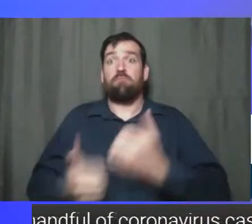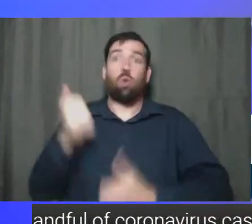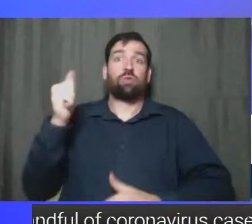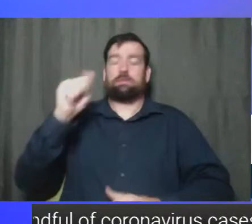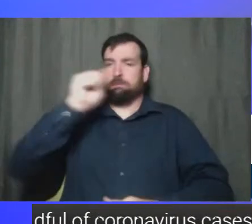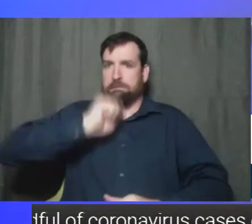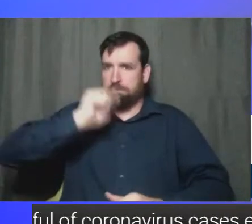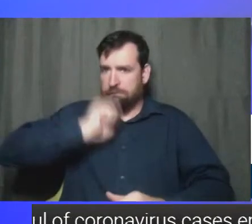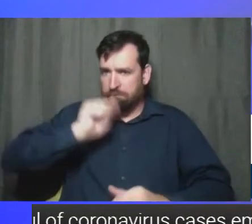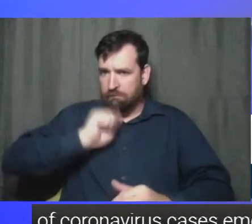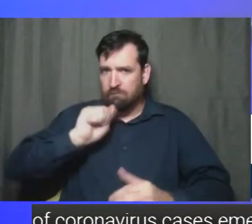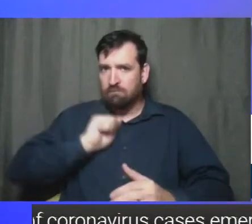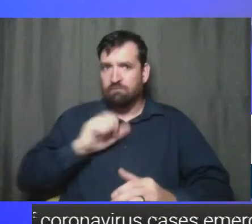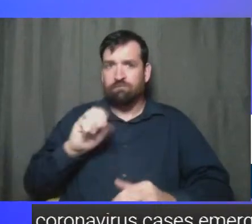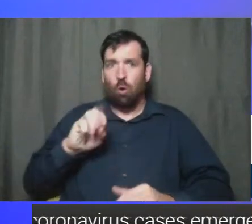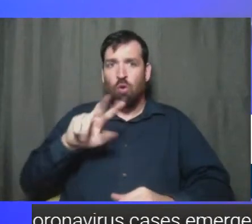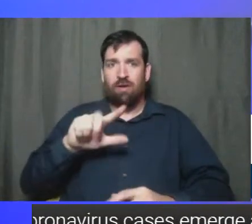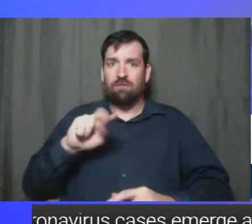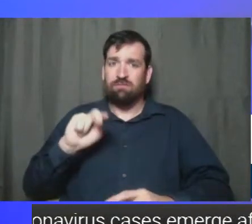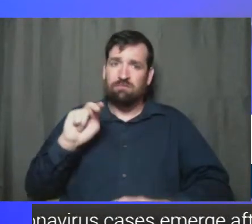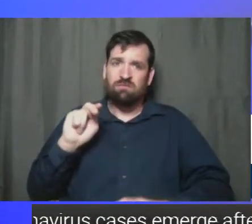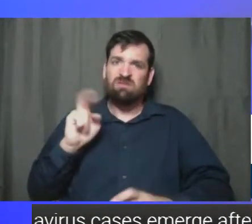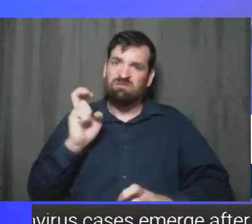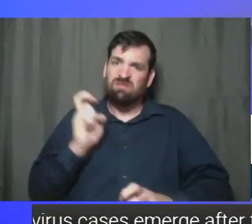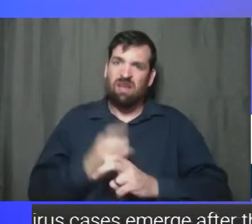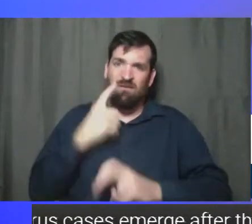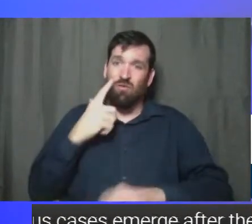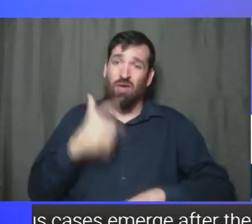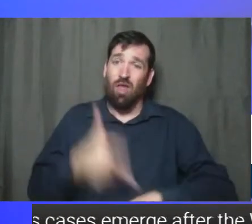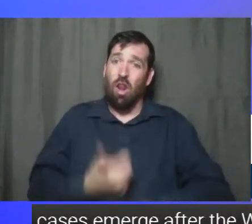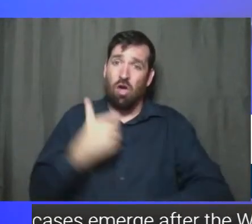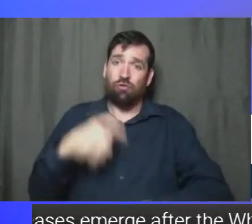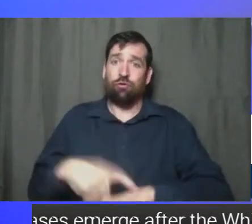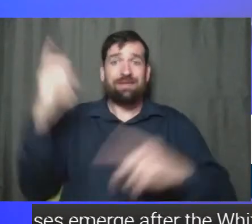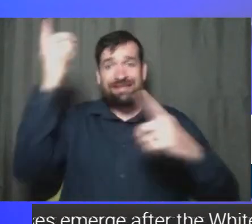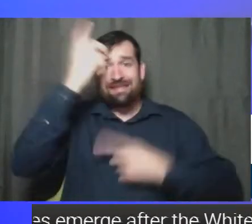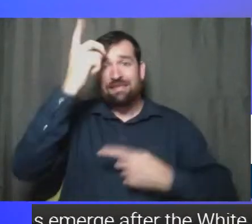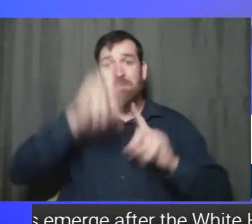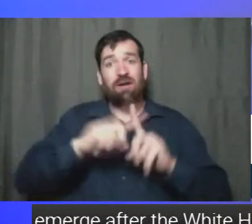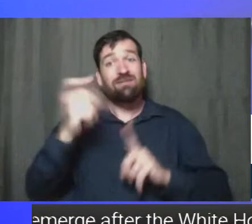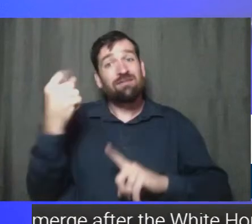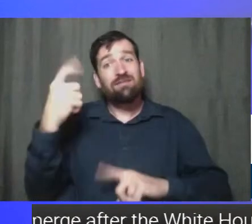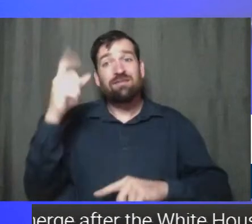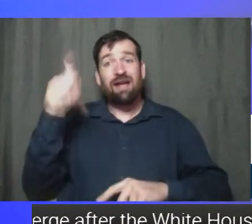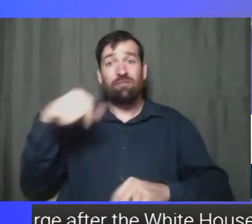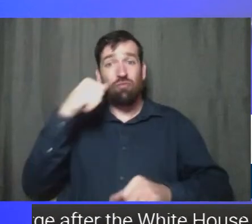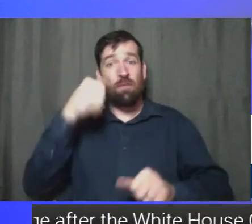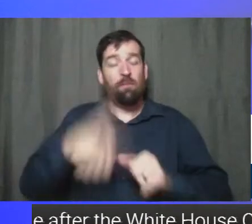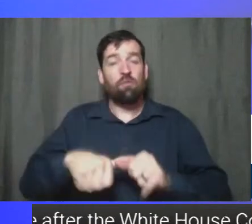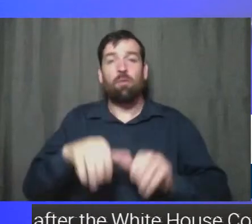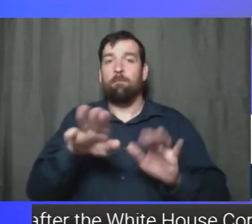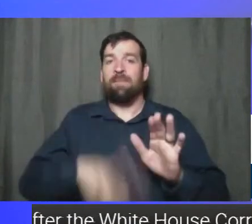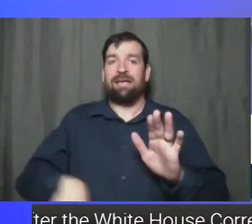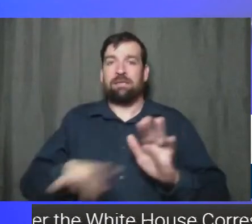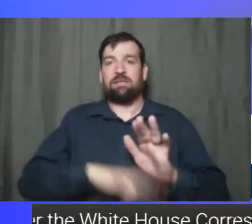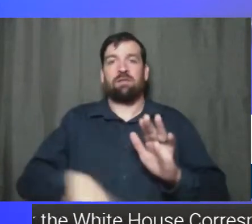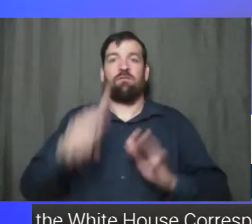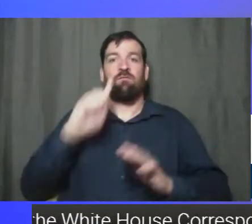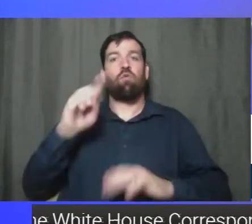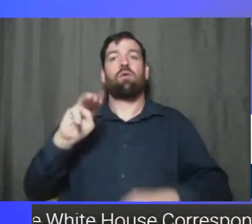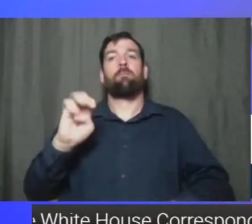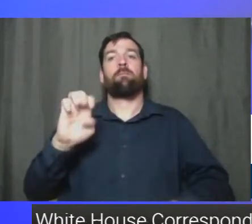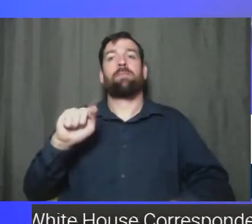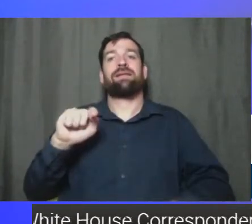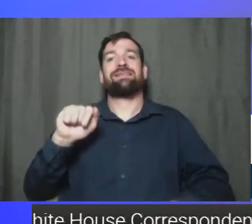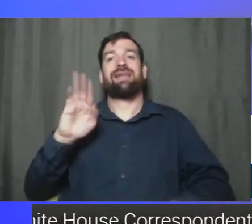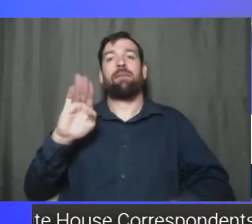really beat it up and to cause long-term disease. But the liver, you have to remember, is your basic organ of metabolism. So nutrition and how you